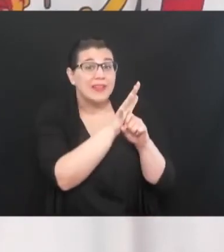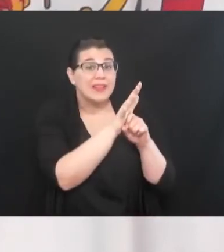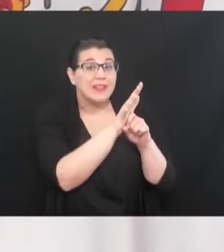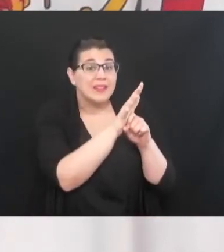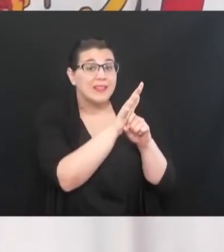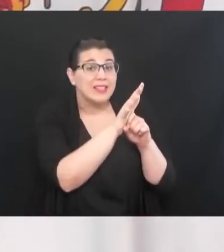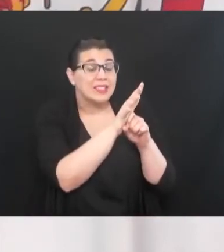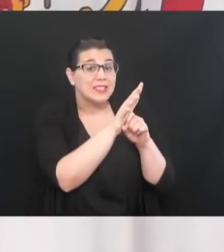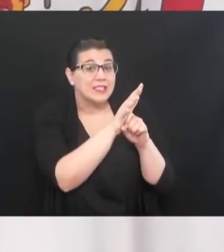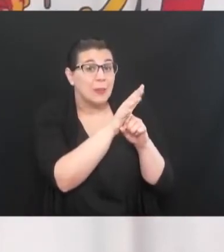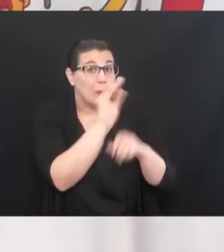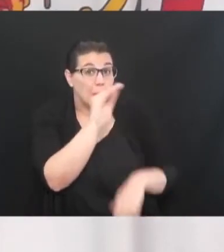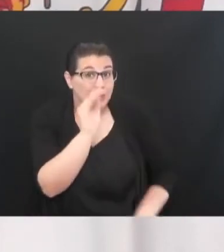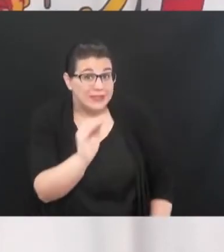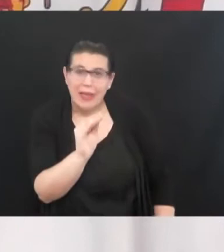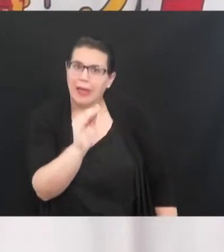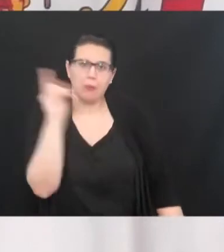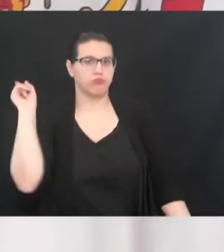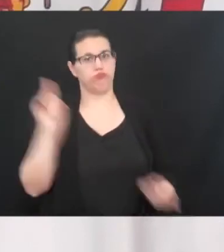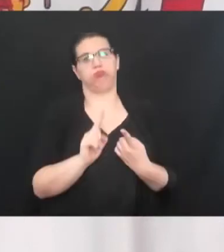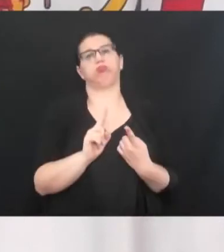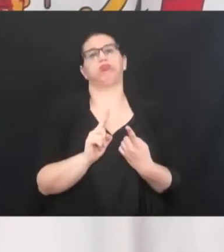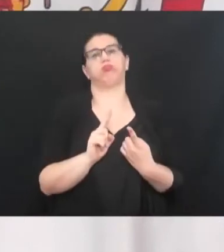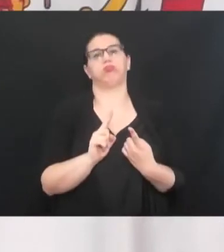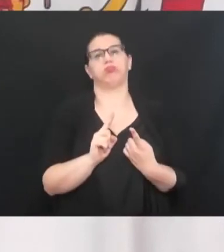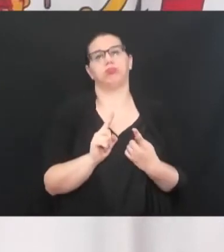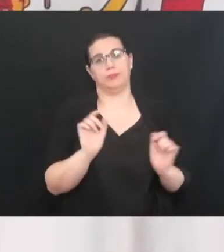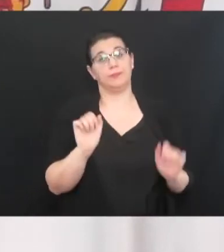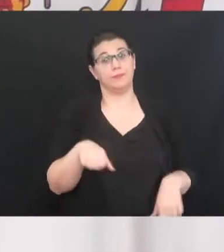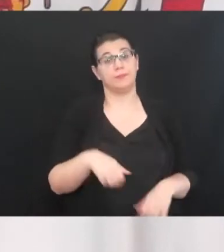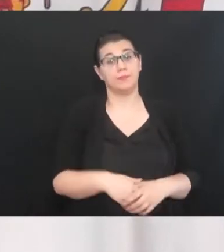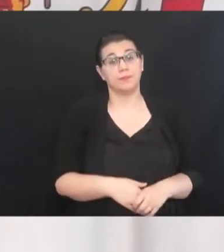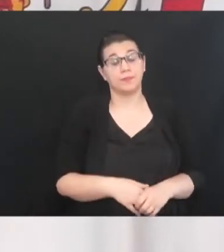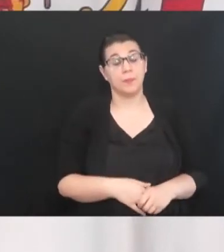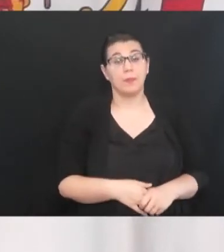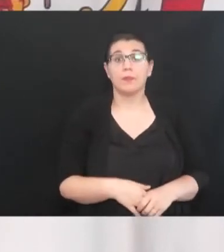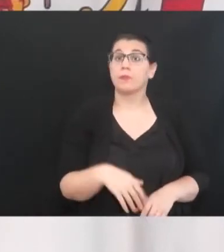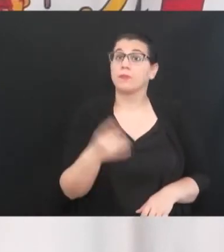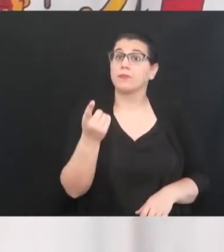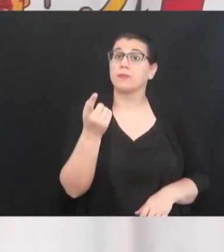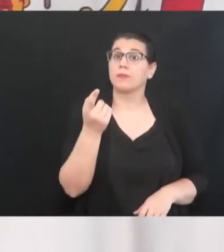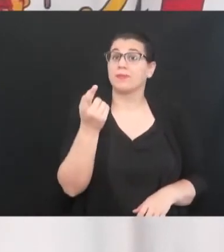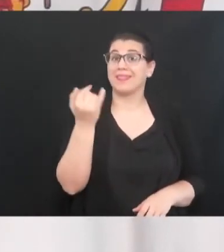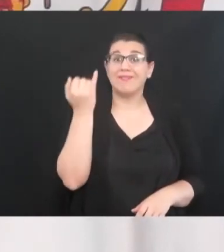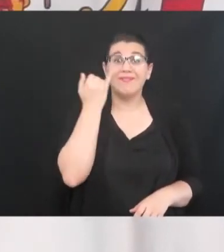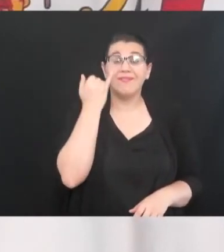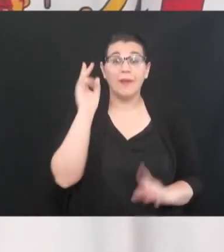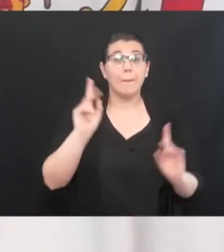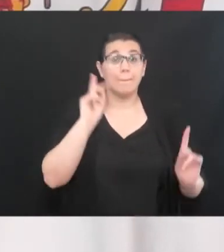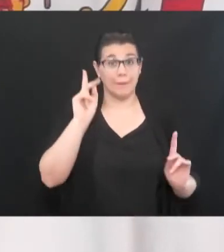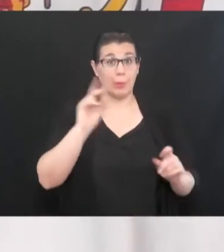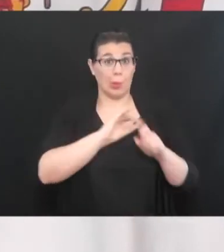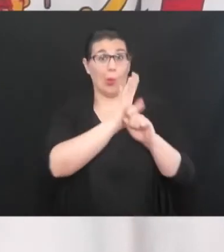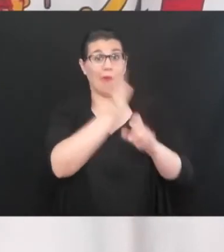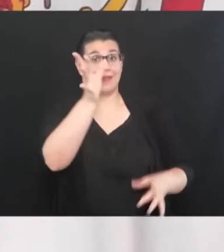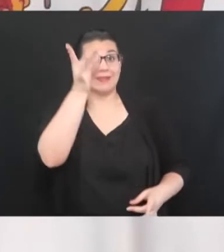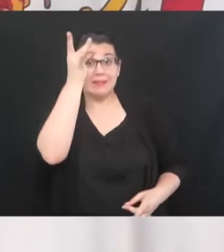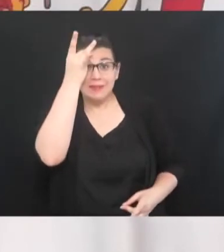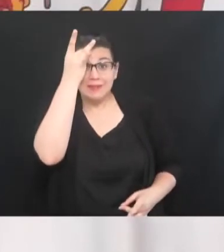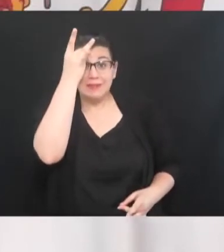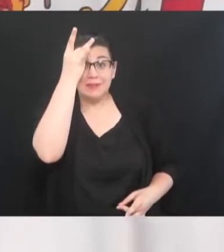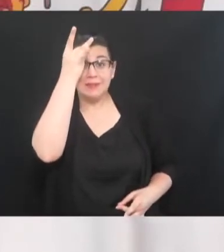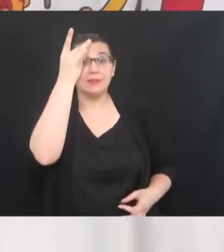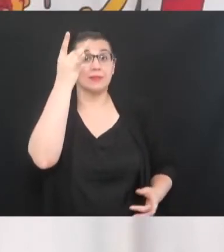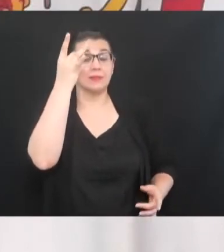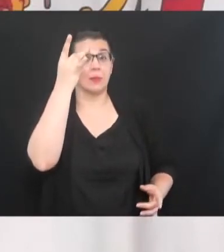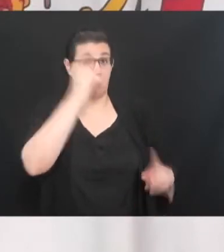are really greatly reduced. The great thing about it is, for the folks that do get it, that have been vaccinated, the